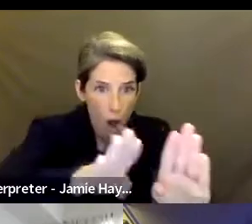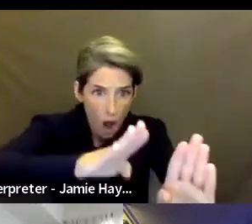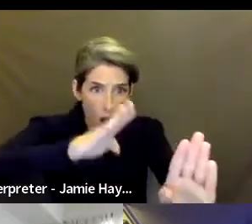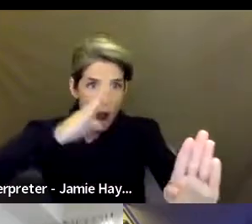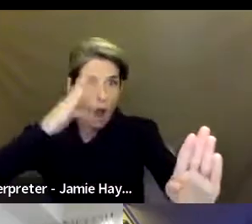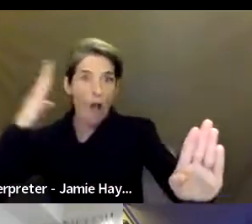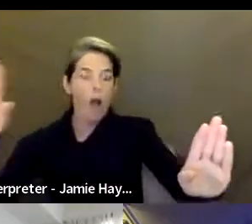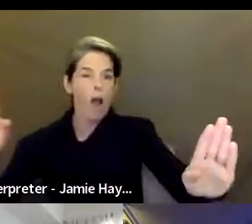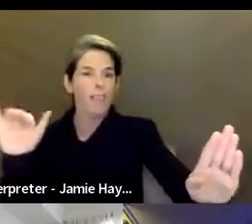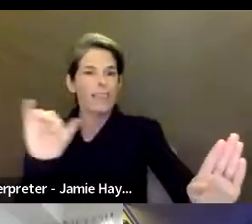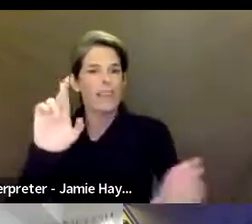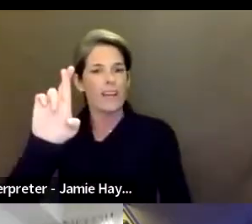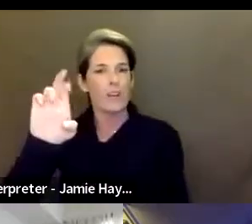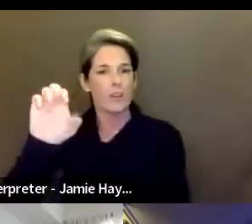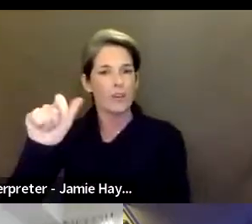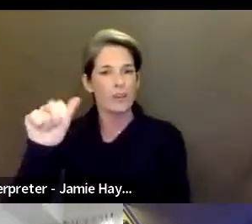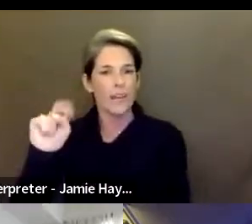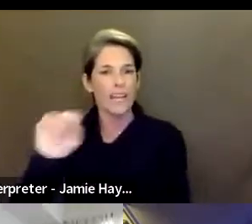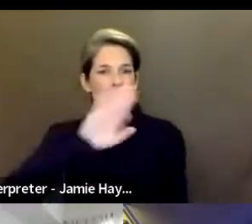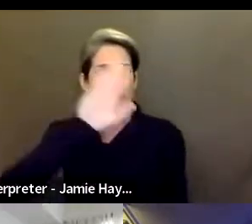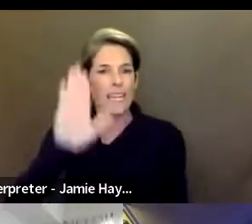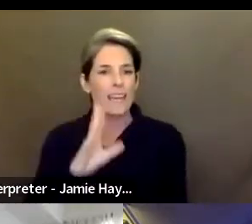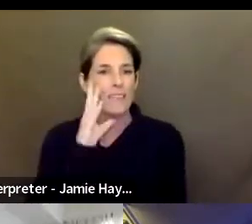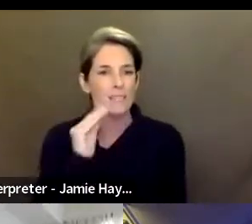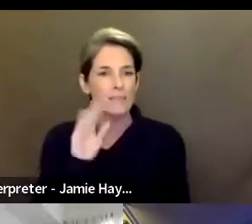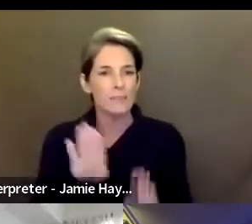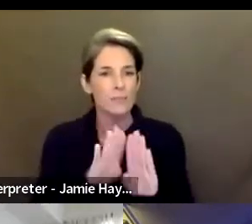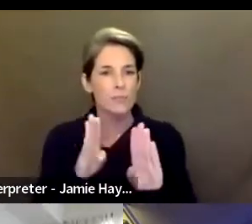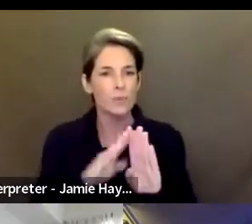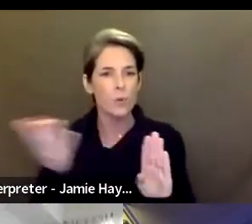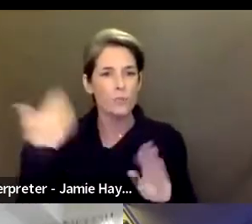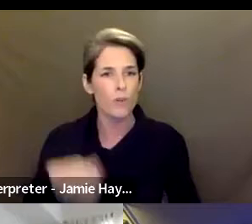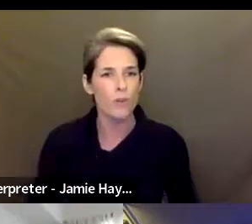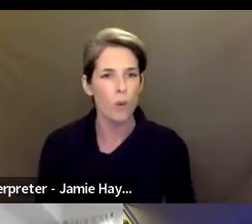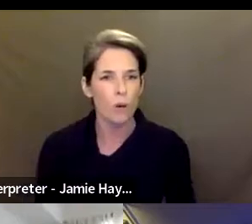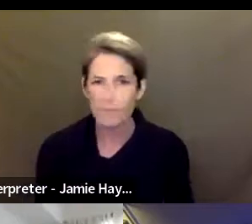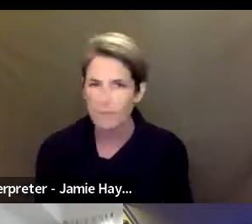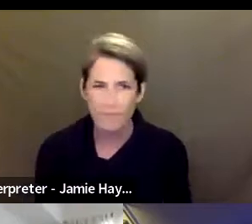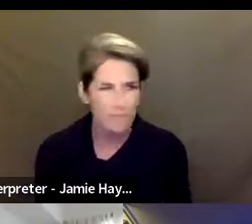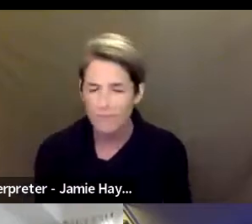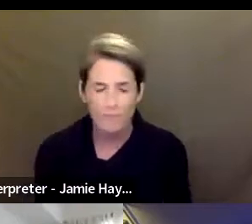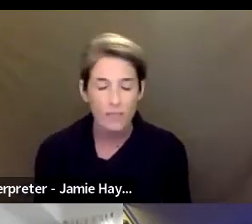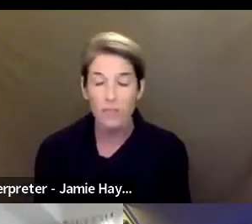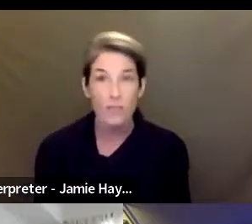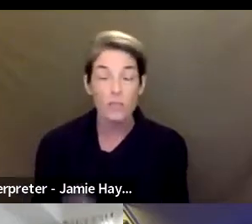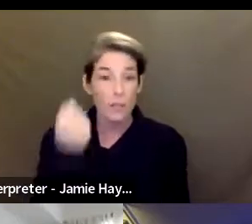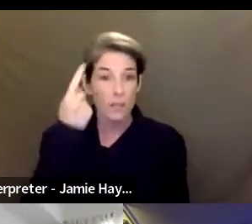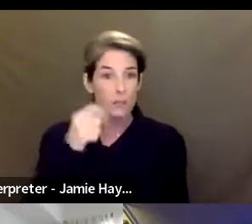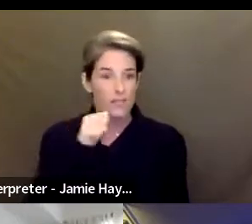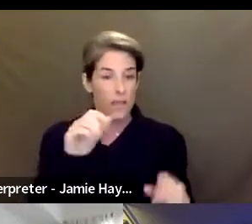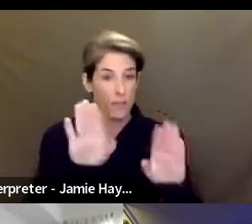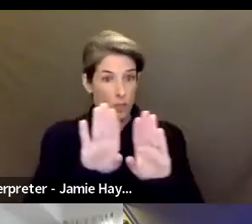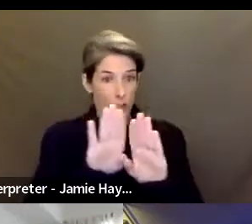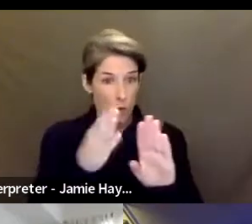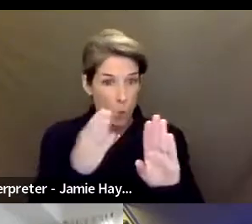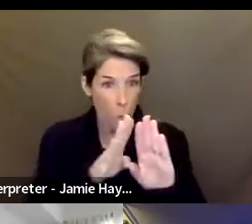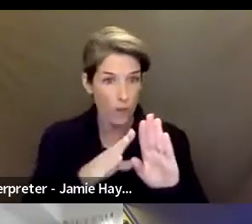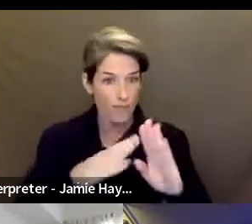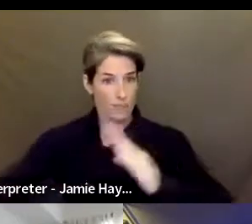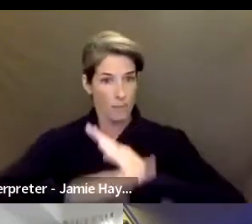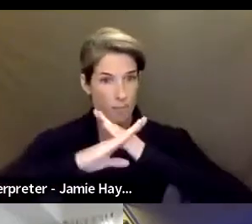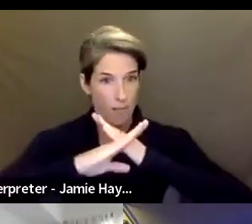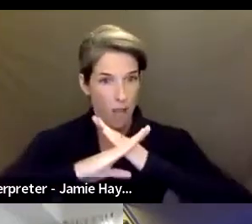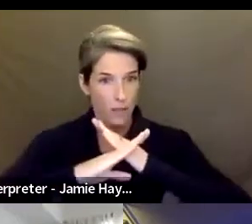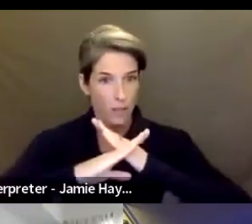never encountered a door before and did not know how to do it. In that moment, it wasn't the door that wasn't accessible. It was the space